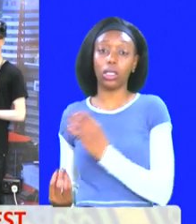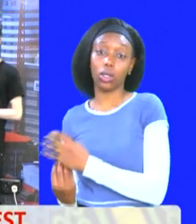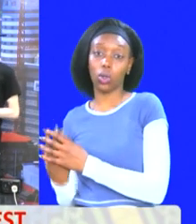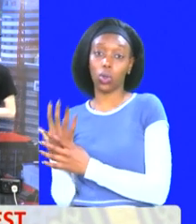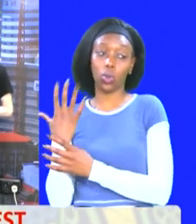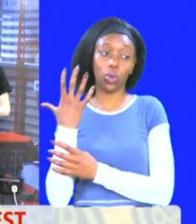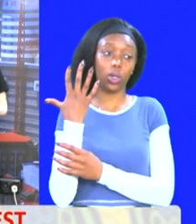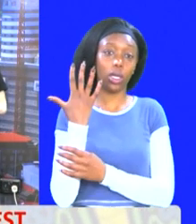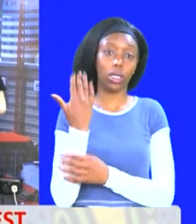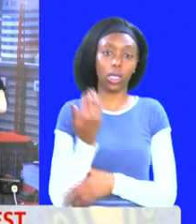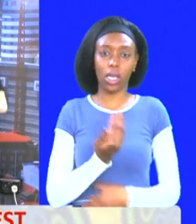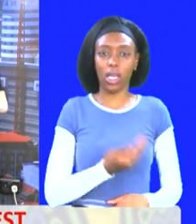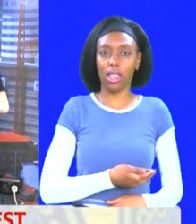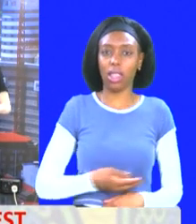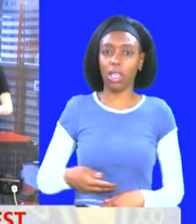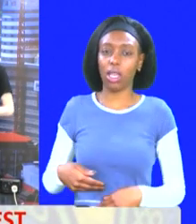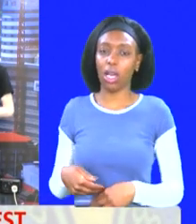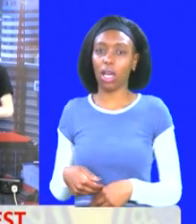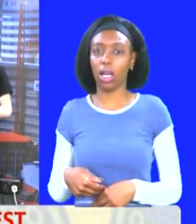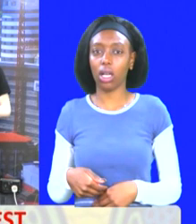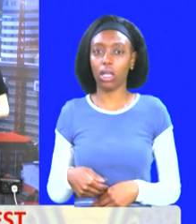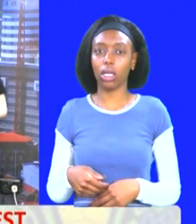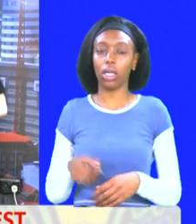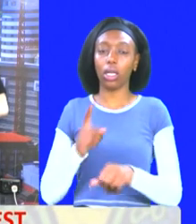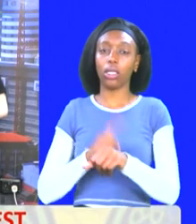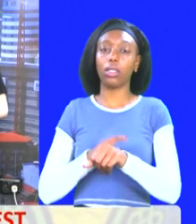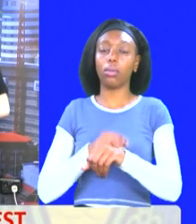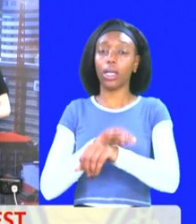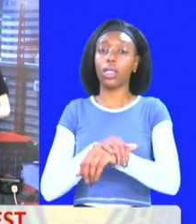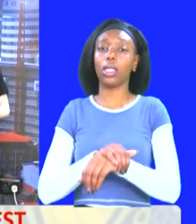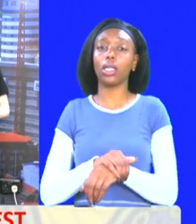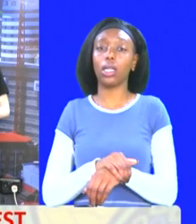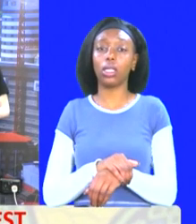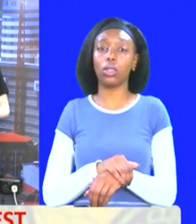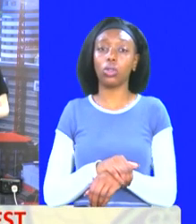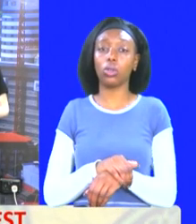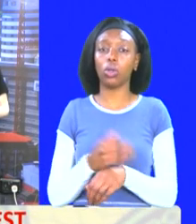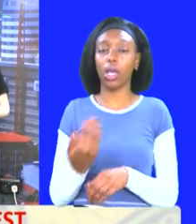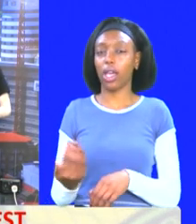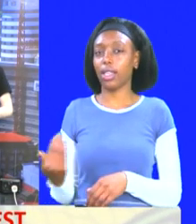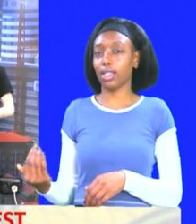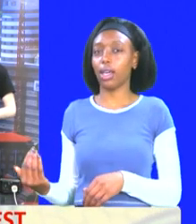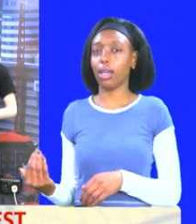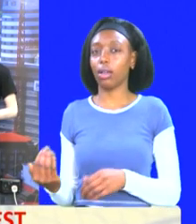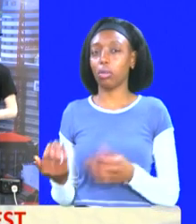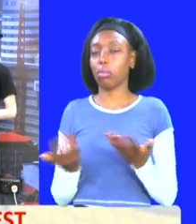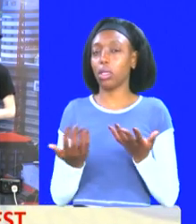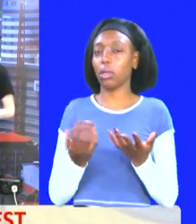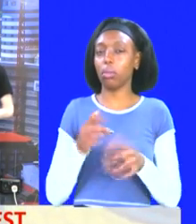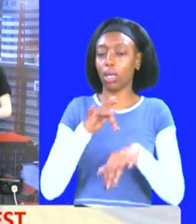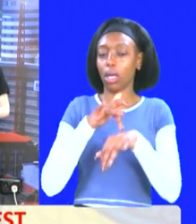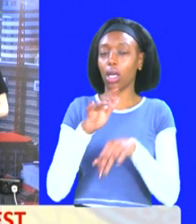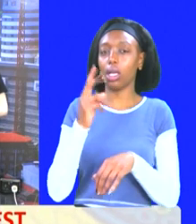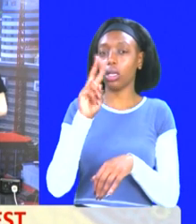from a very young, when you ni mdogo, by the time ana get to a teenage level, to a fikata early 20s, this person should